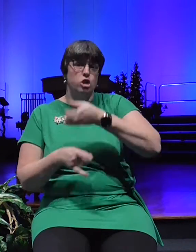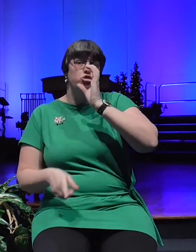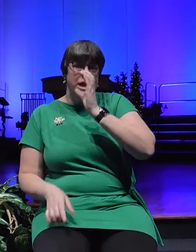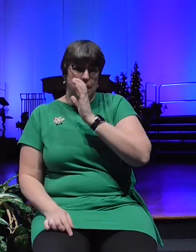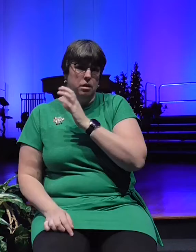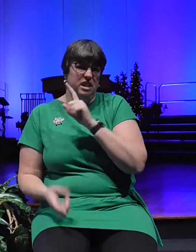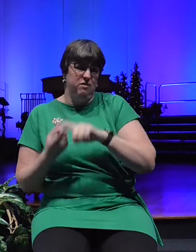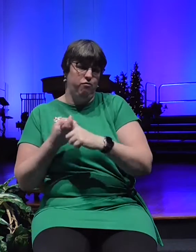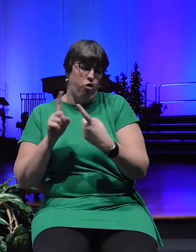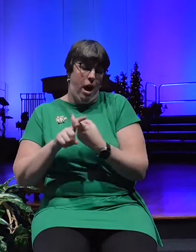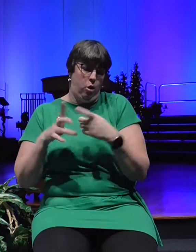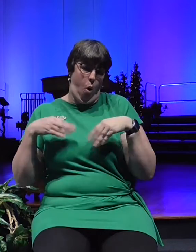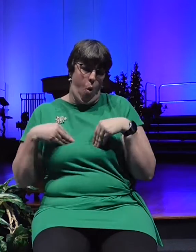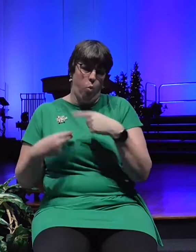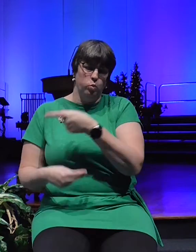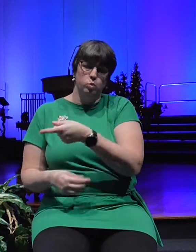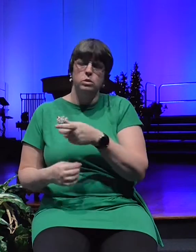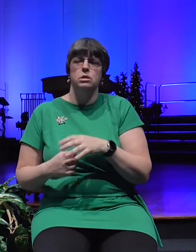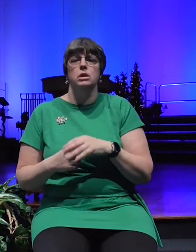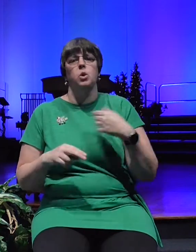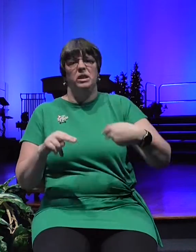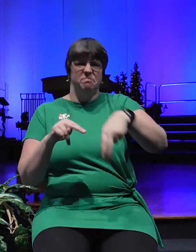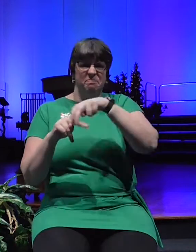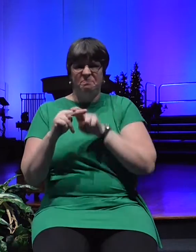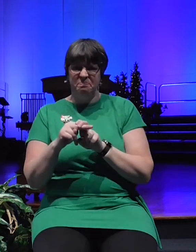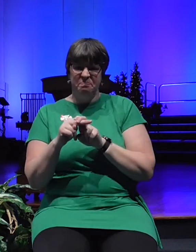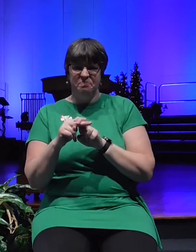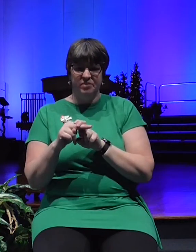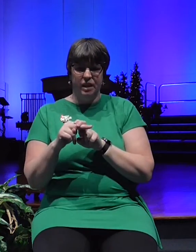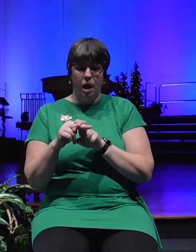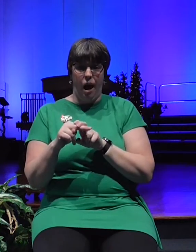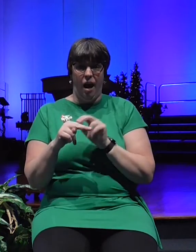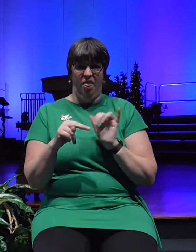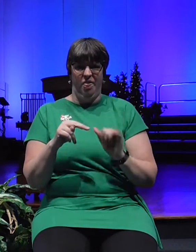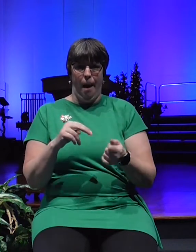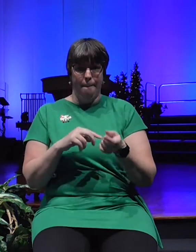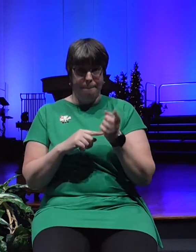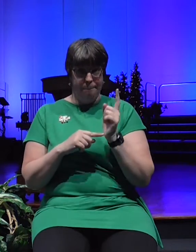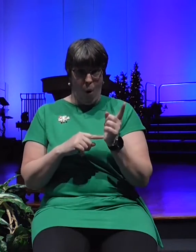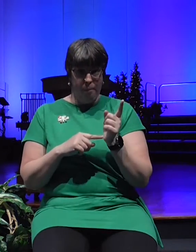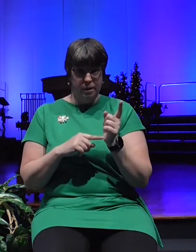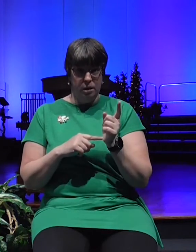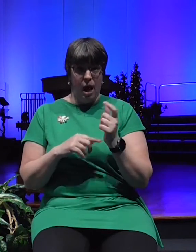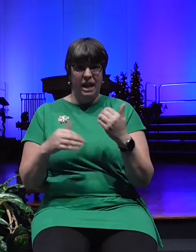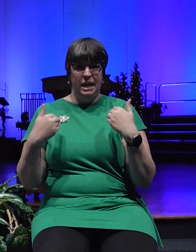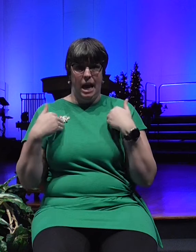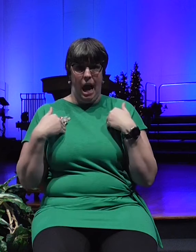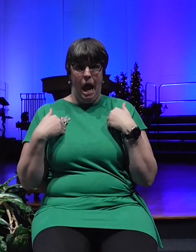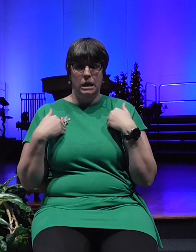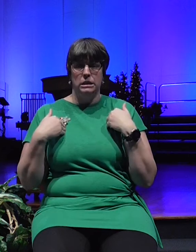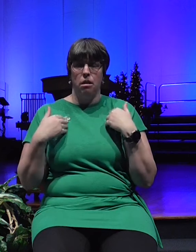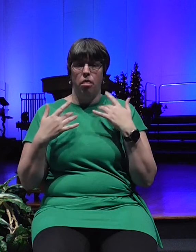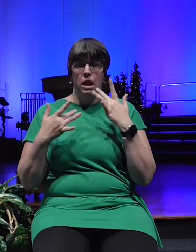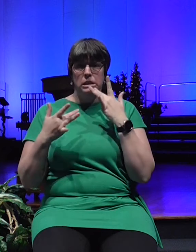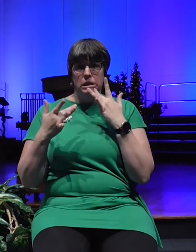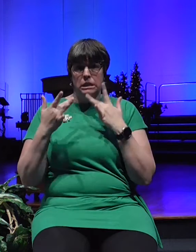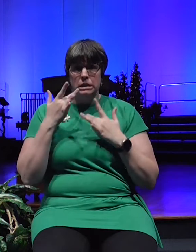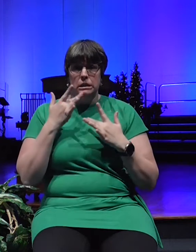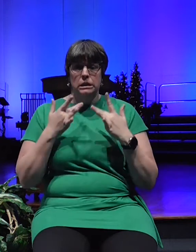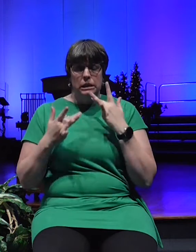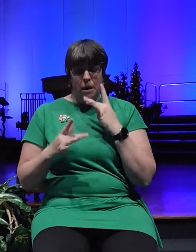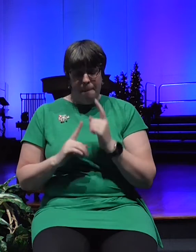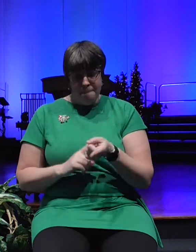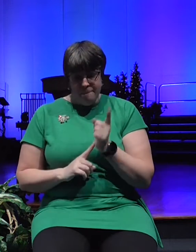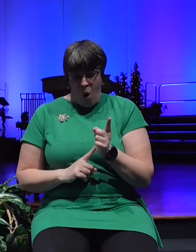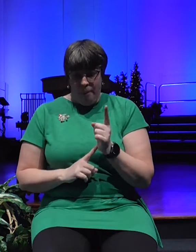friend Martinelli owns this bar, and he sits down to have a drink. And in that moment, he has this desperate moment as he's drinking this